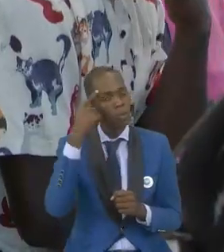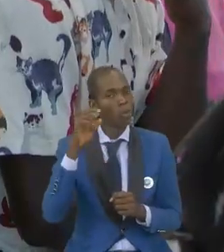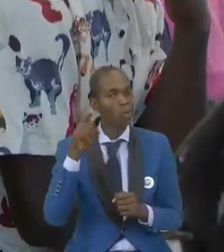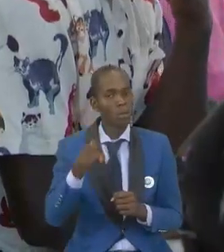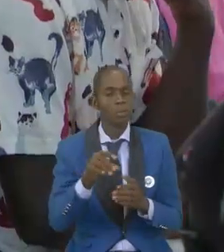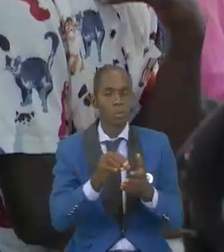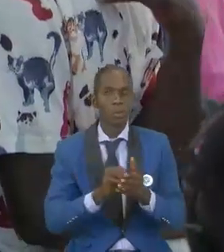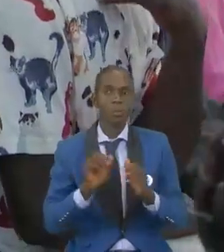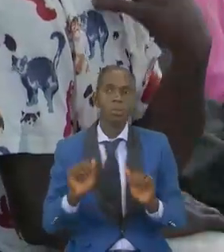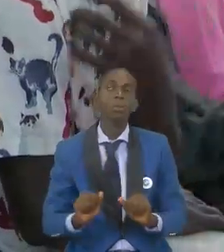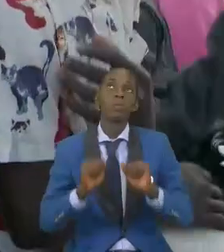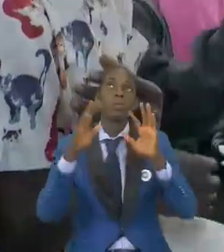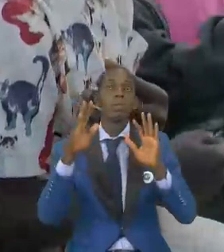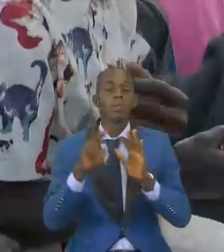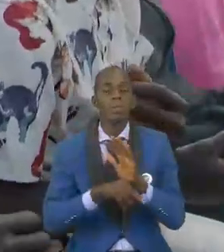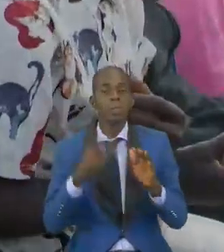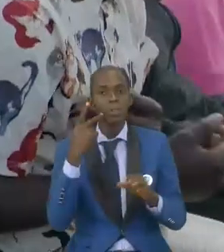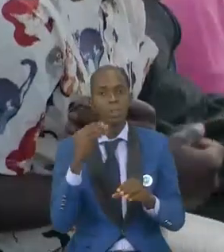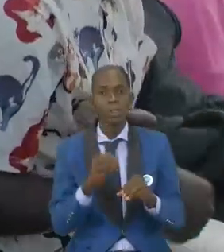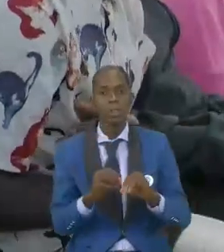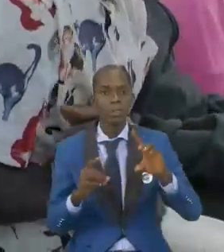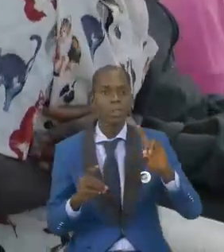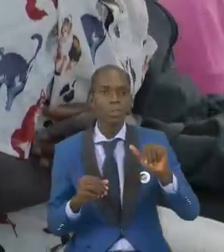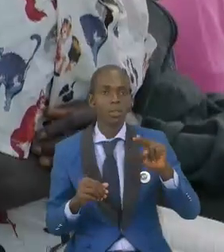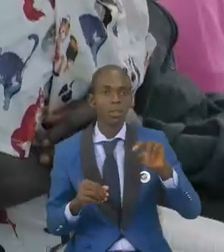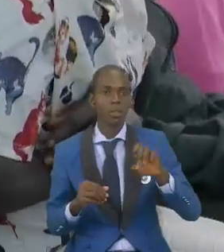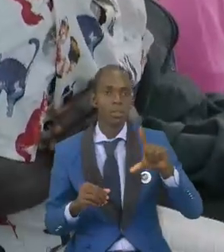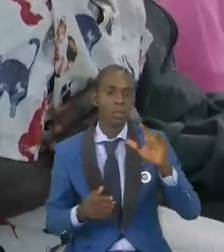Daniel chapter 6, verse 5. Then said,